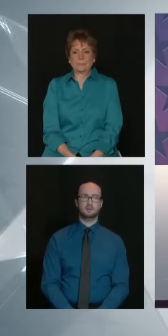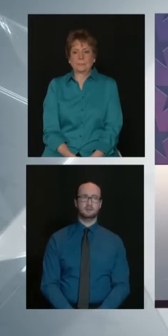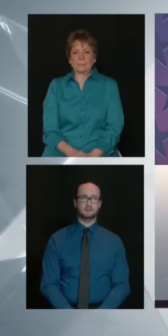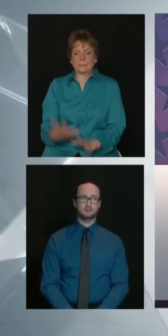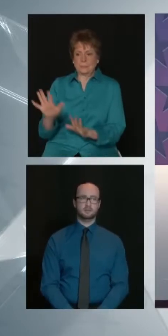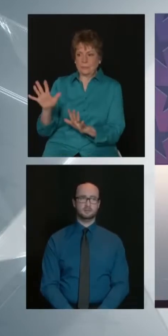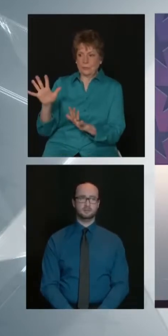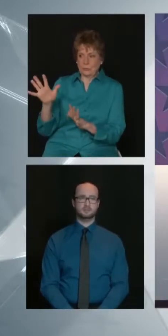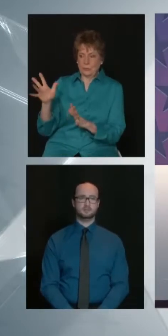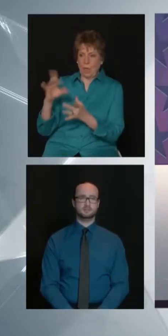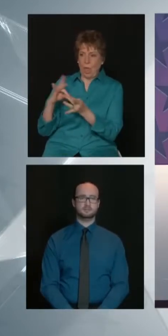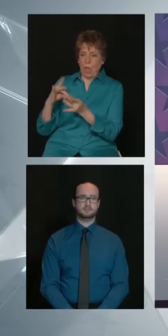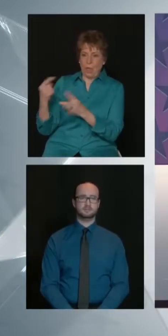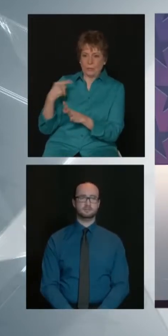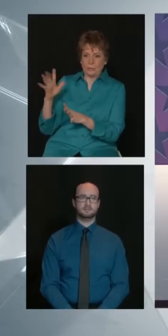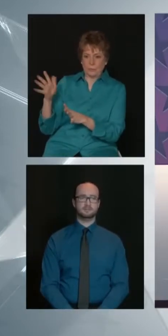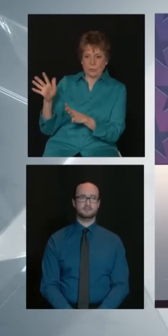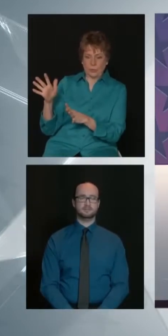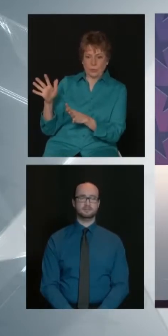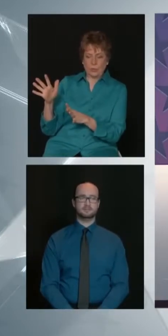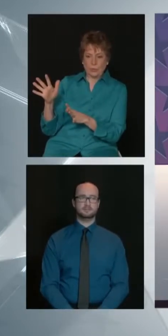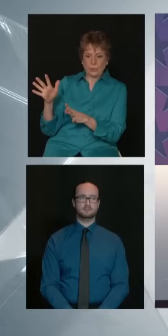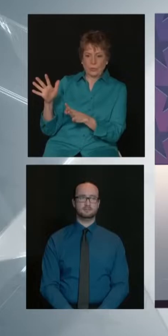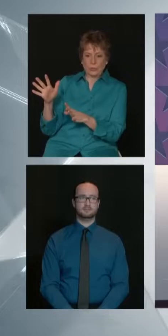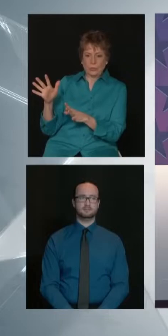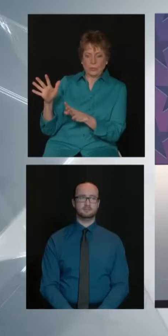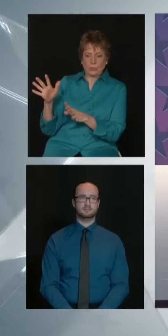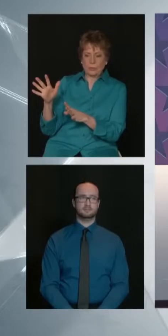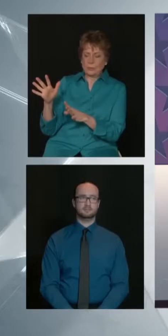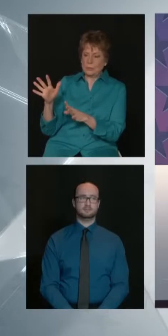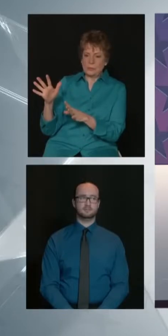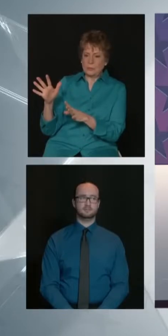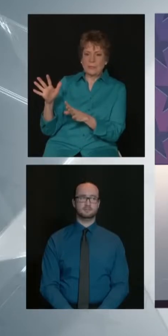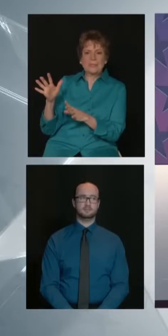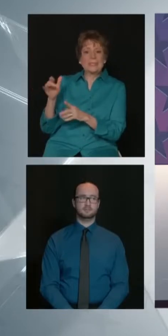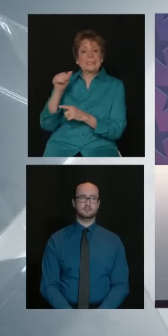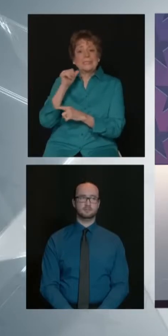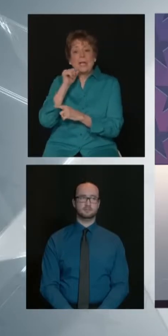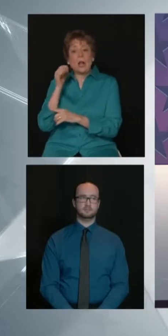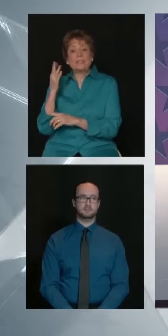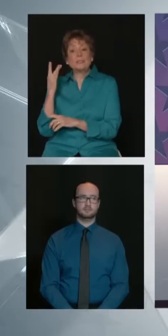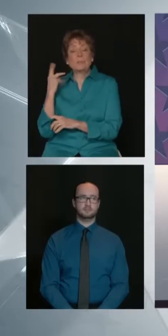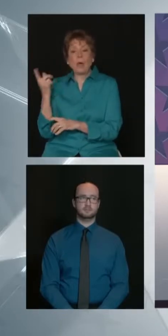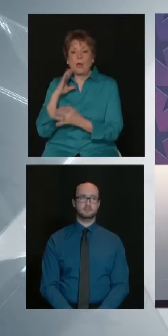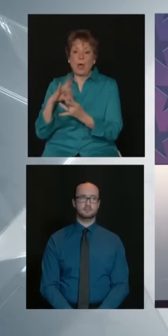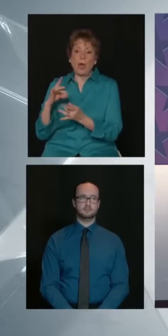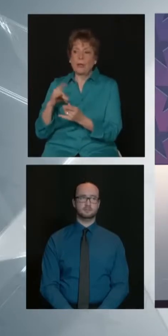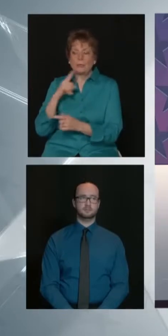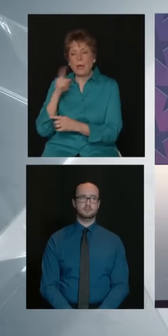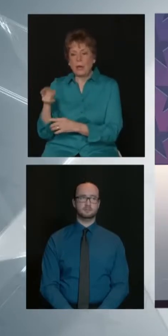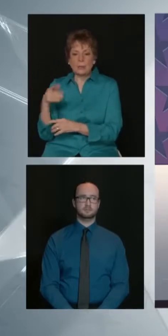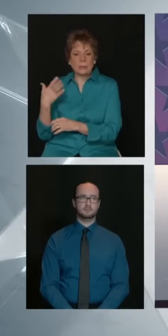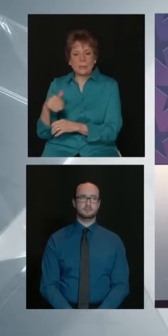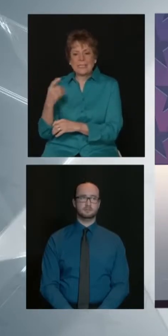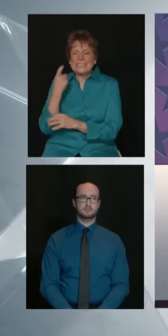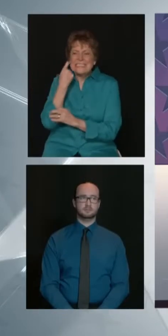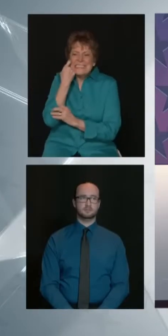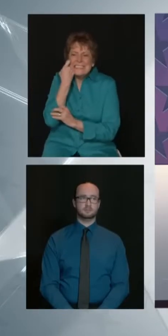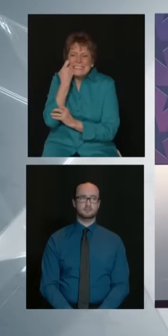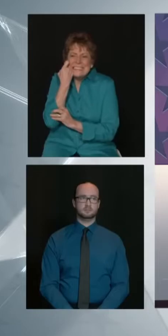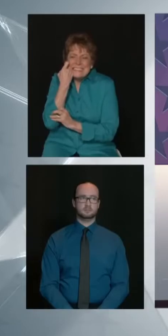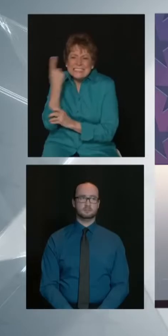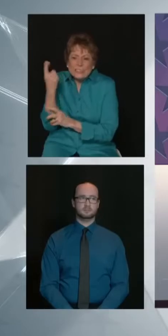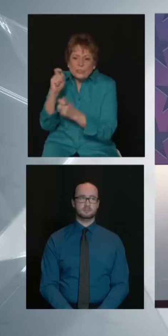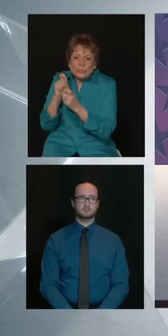said, and this isn't like years ago, he has said very recently that he wants to punish the doctors. He's